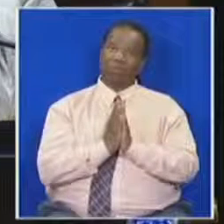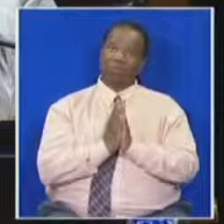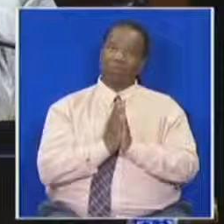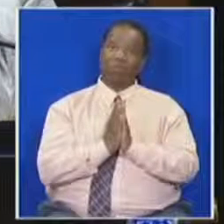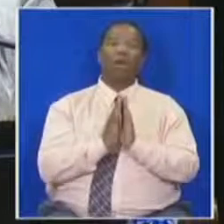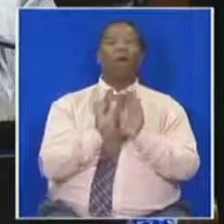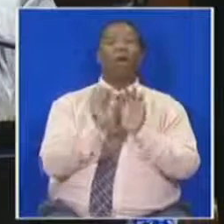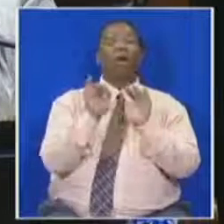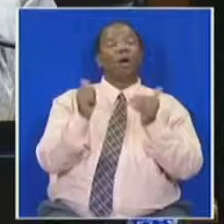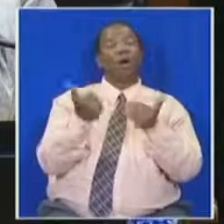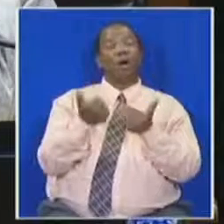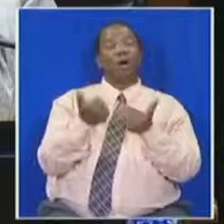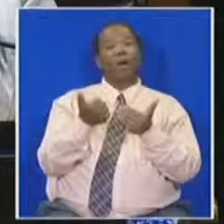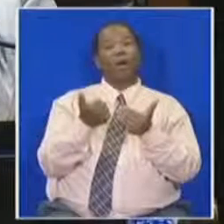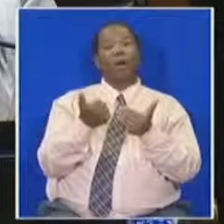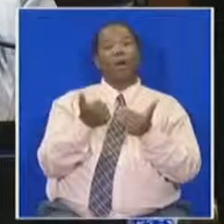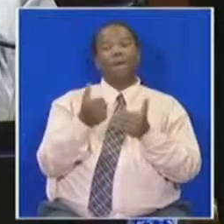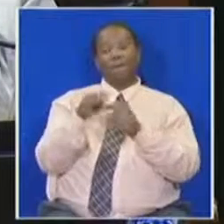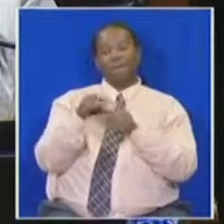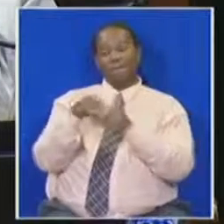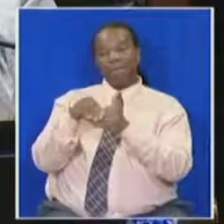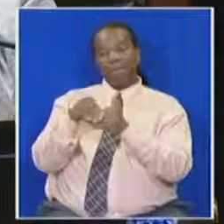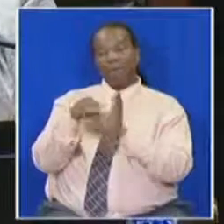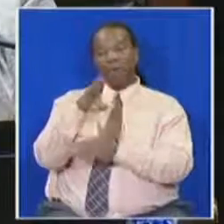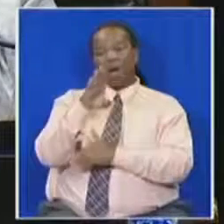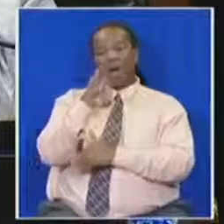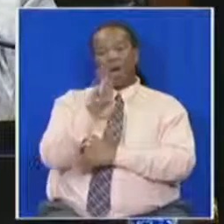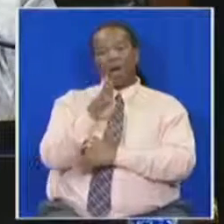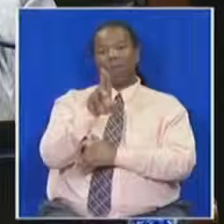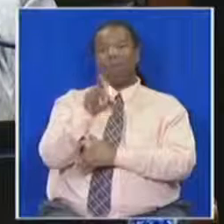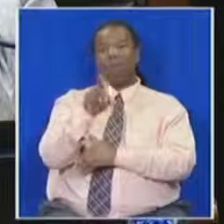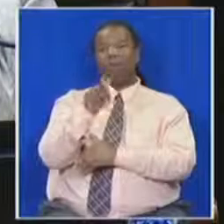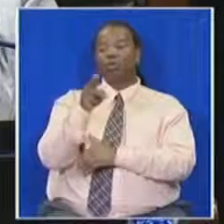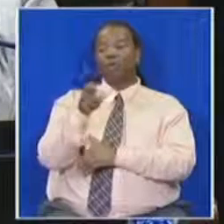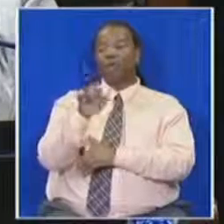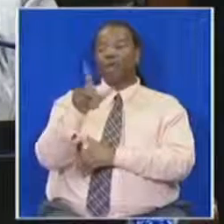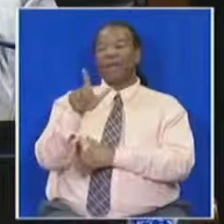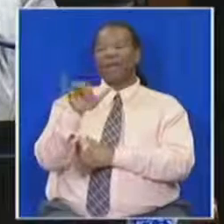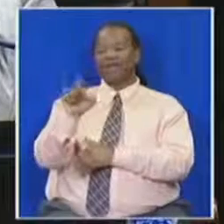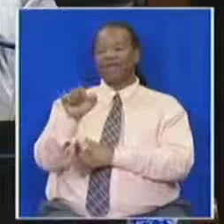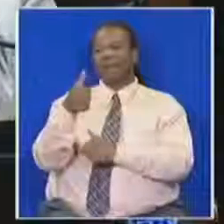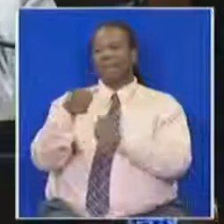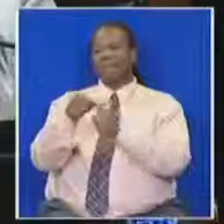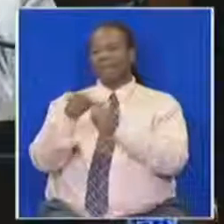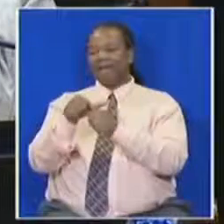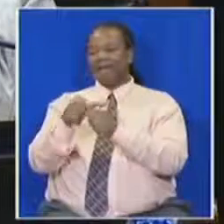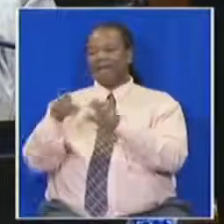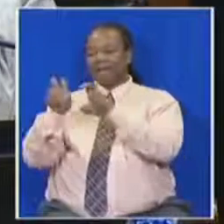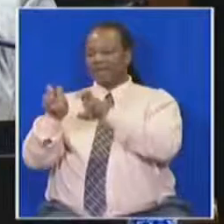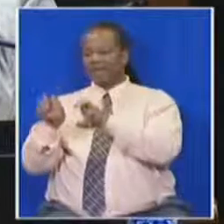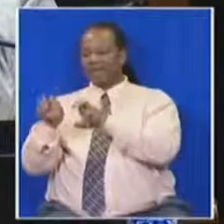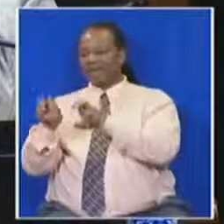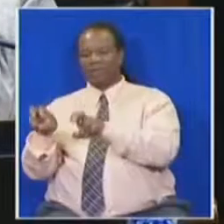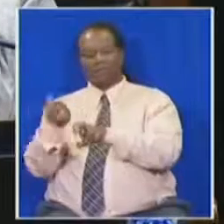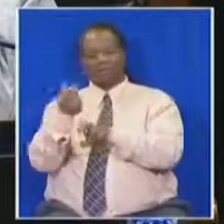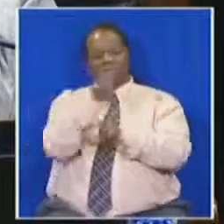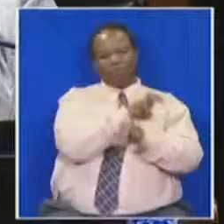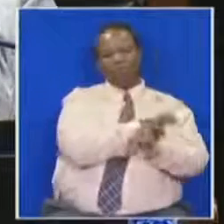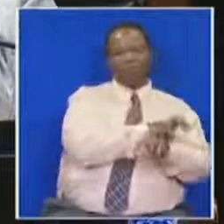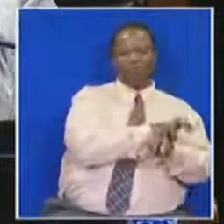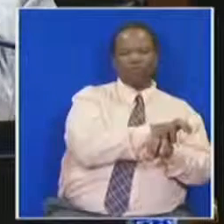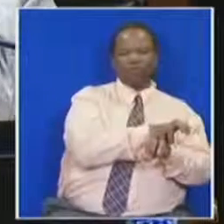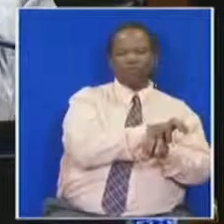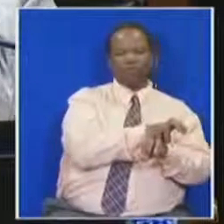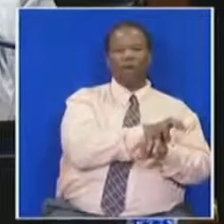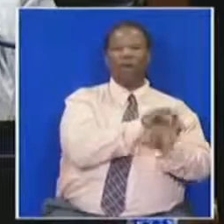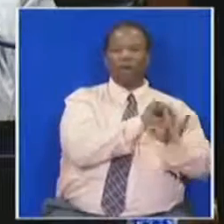Honorable Buthelezi to move from that seat and so that for now,